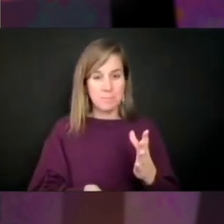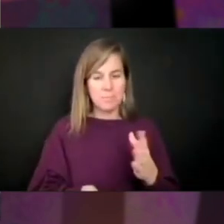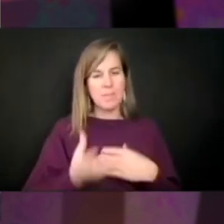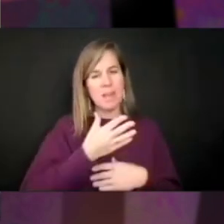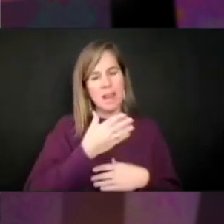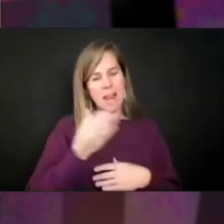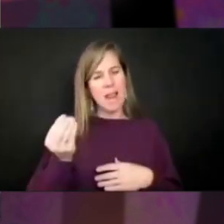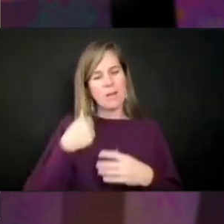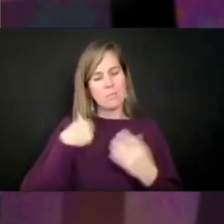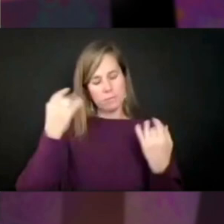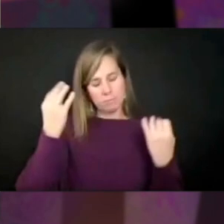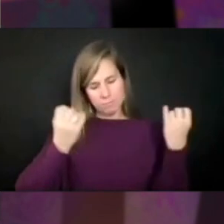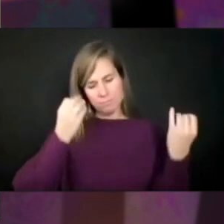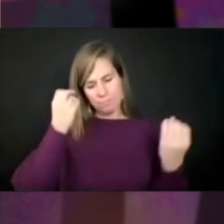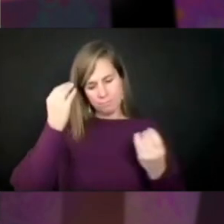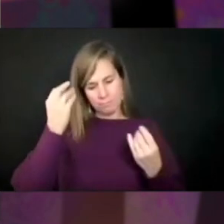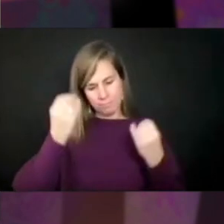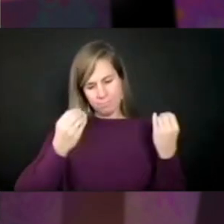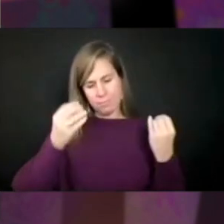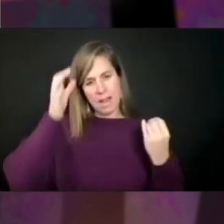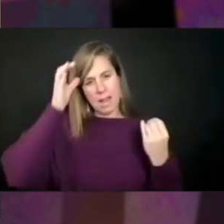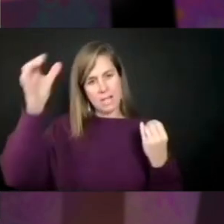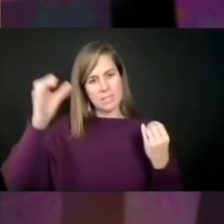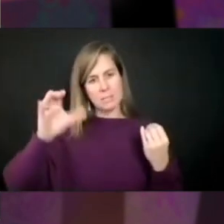about gathering and all the